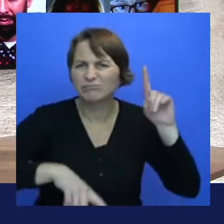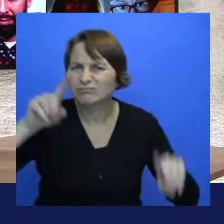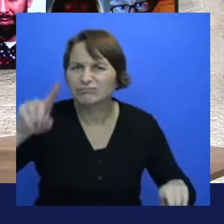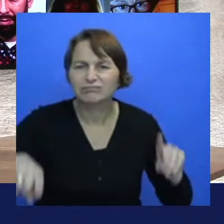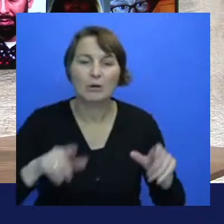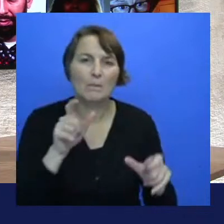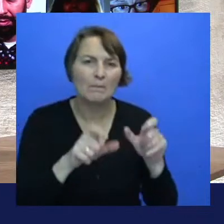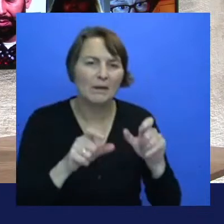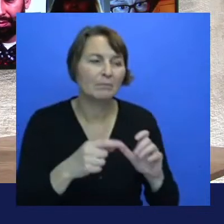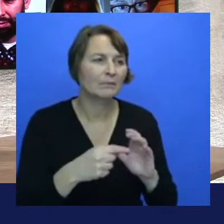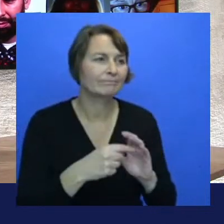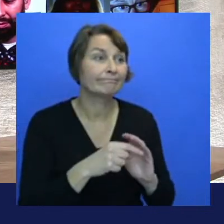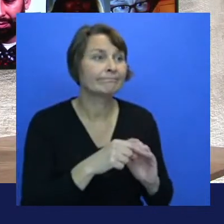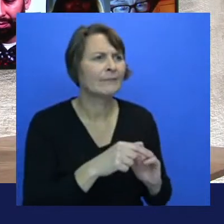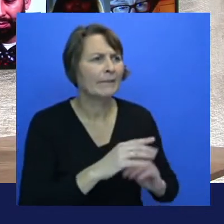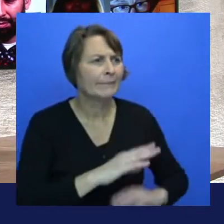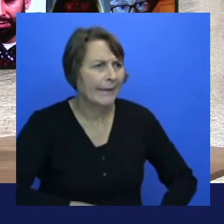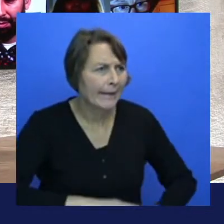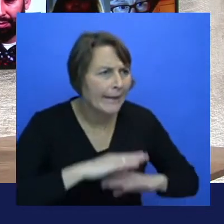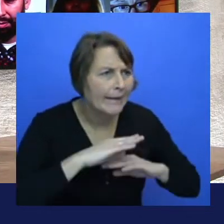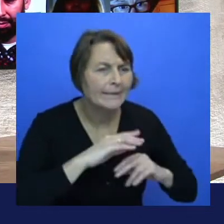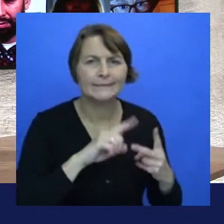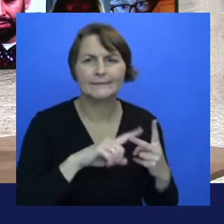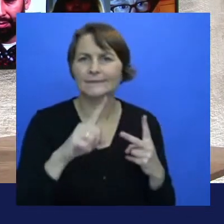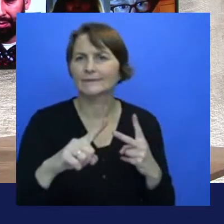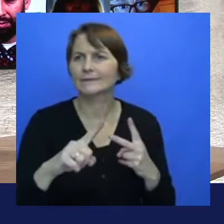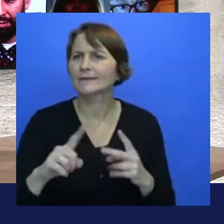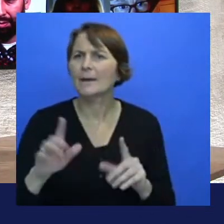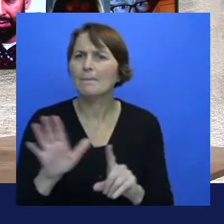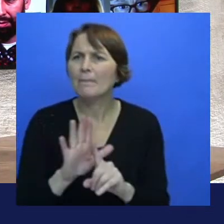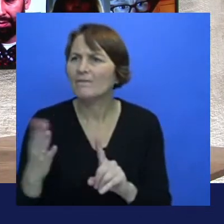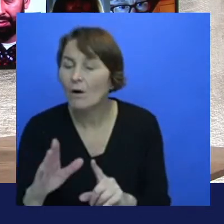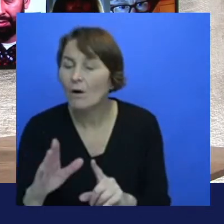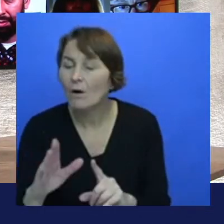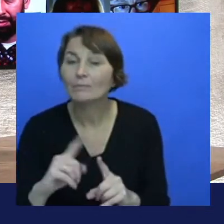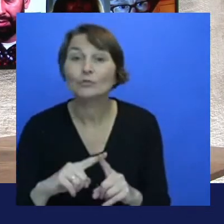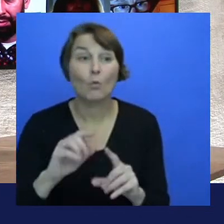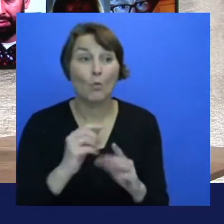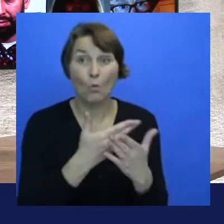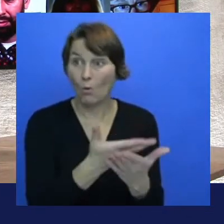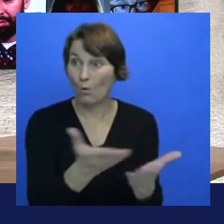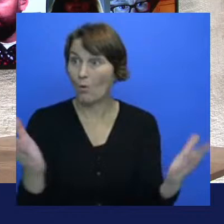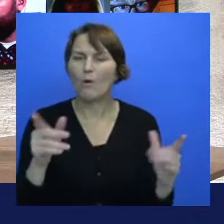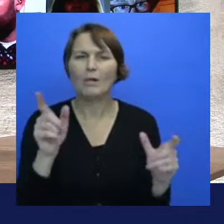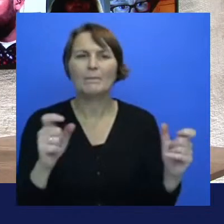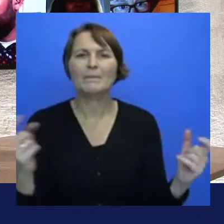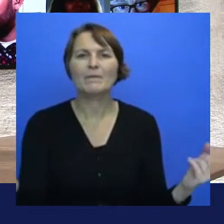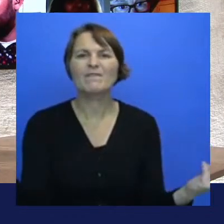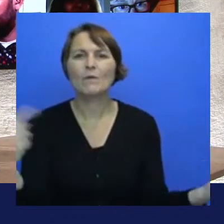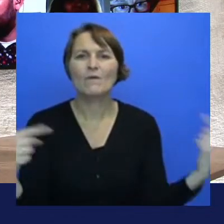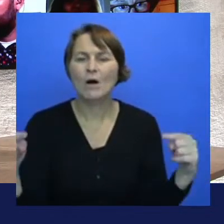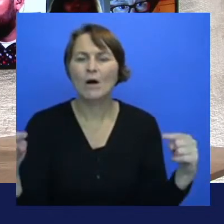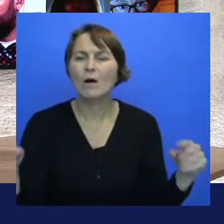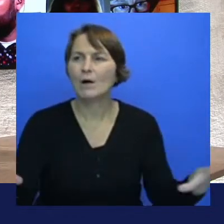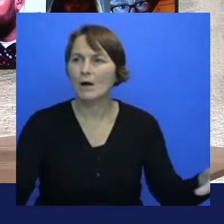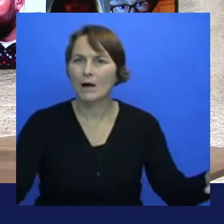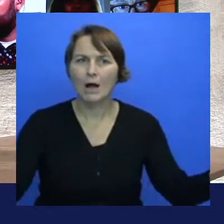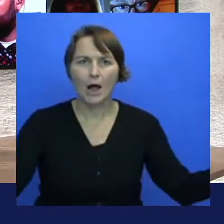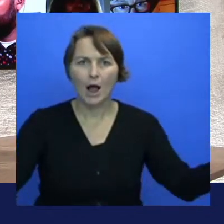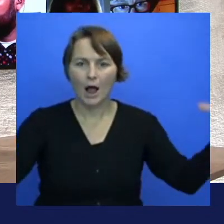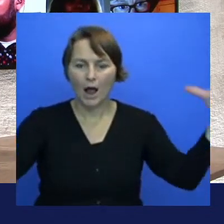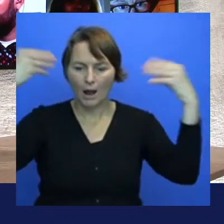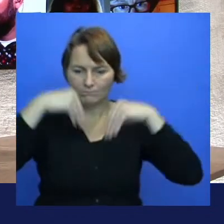age, so we can have input from all those people in order to understand better how AI should